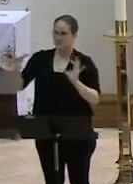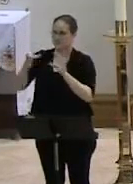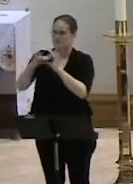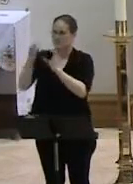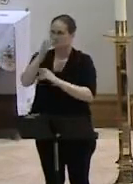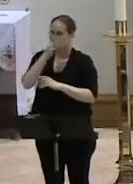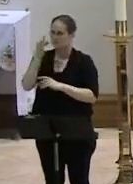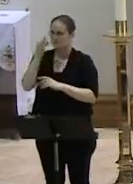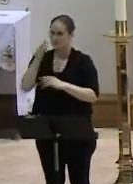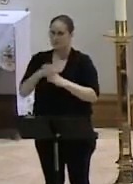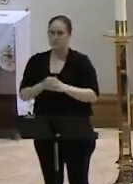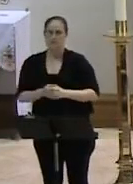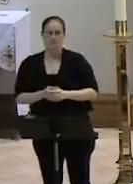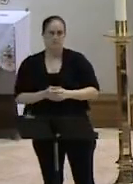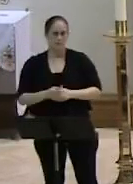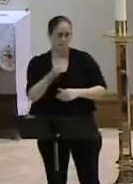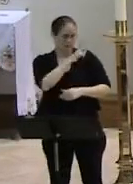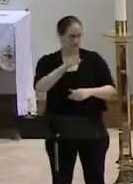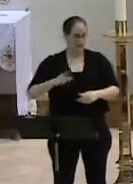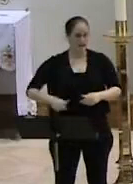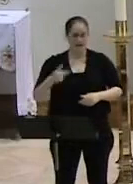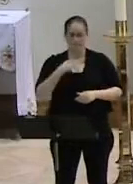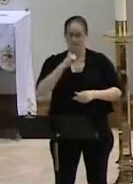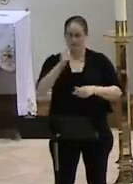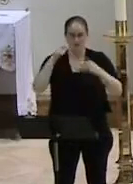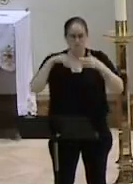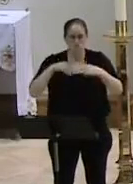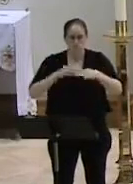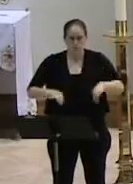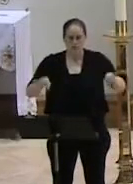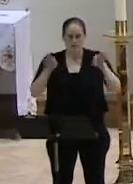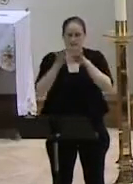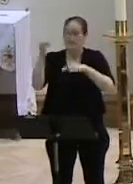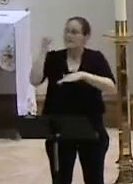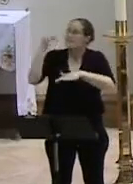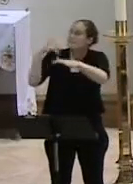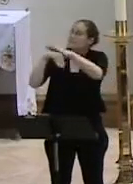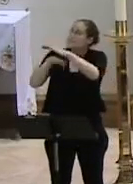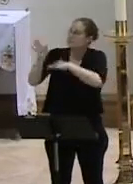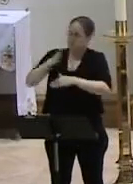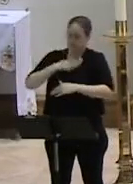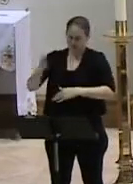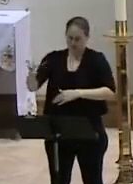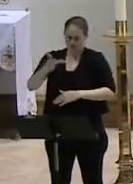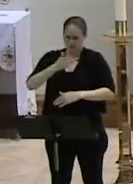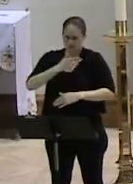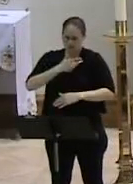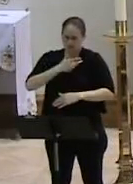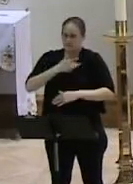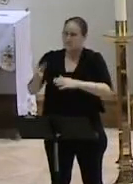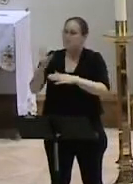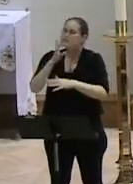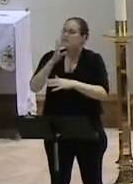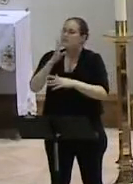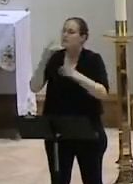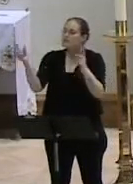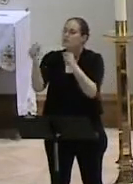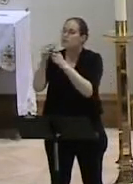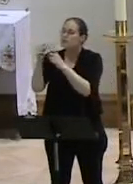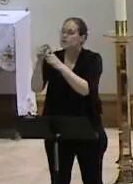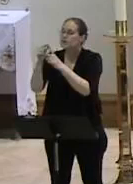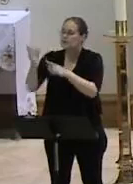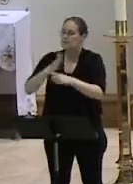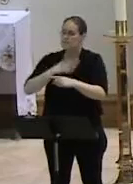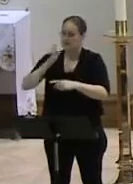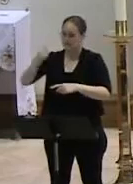supper of the Lamb. Lord, I am not worthy that you should enter under my roof, but only say the word, and